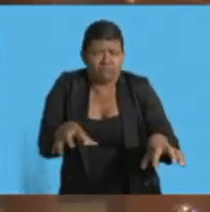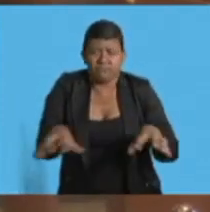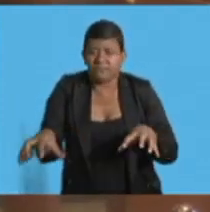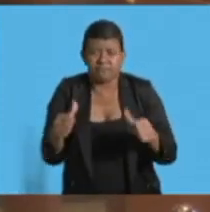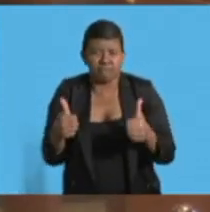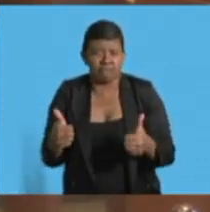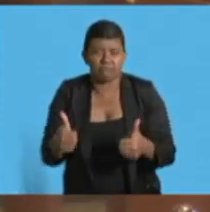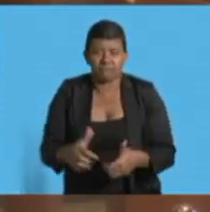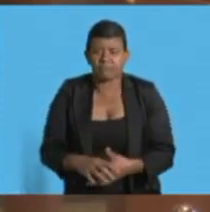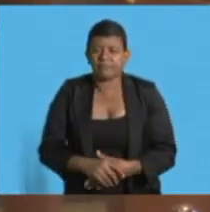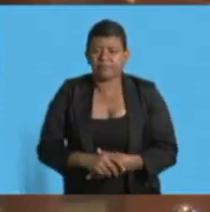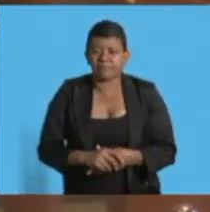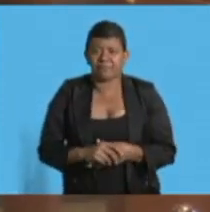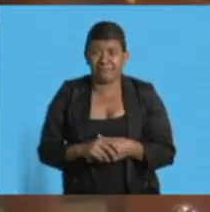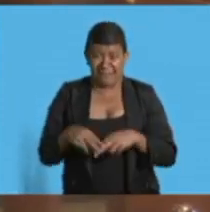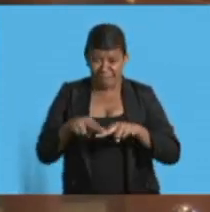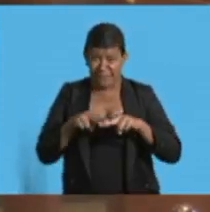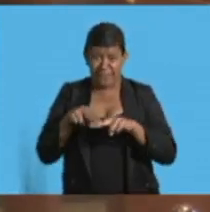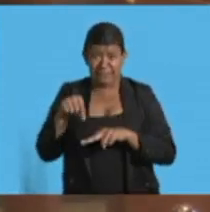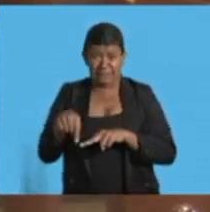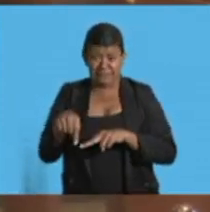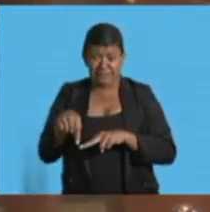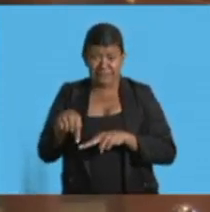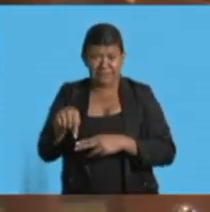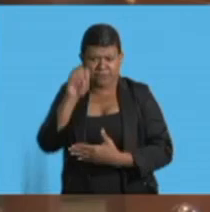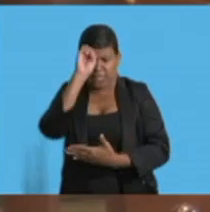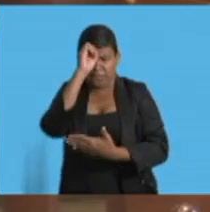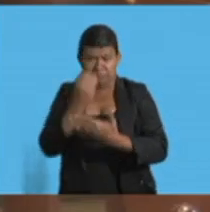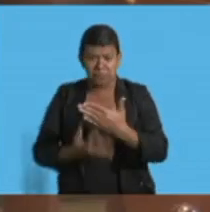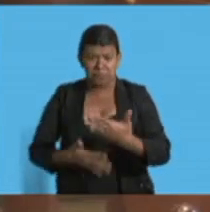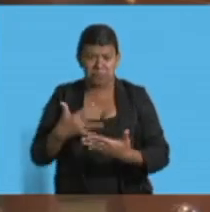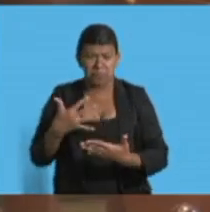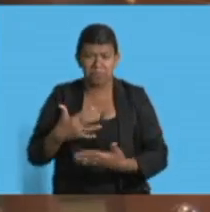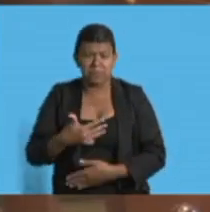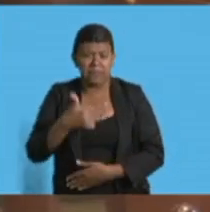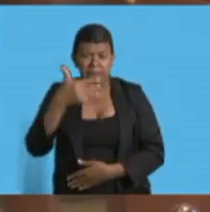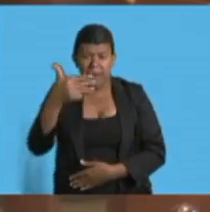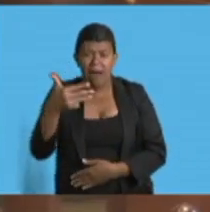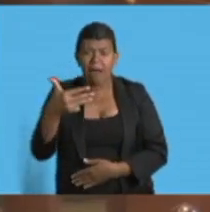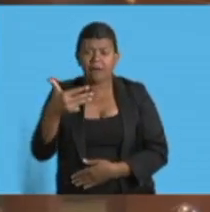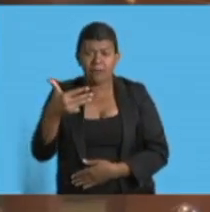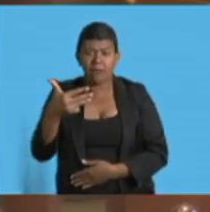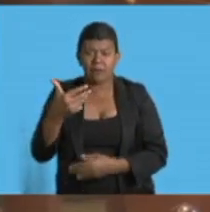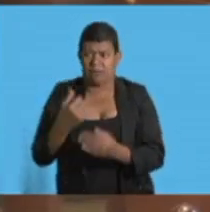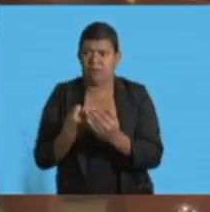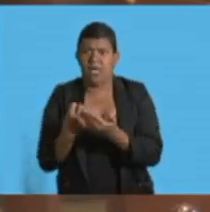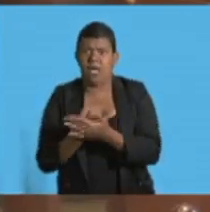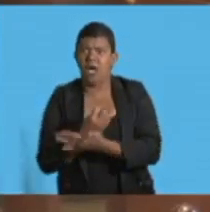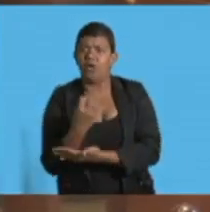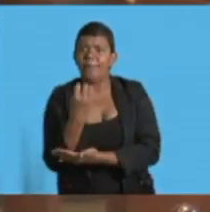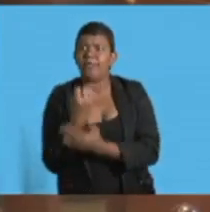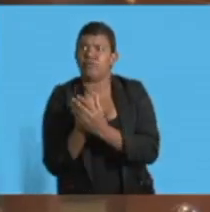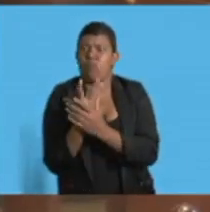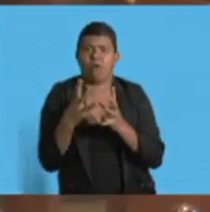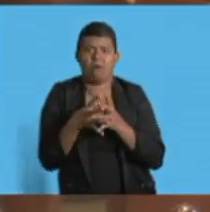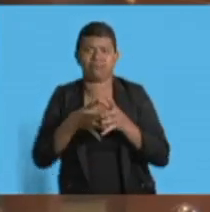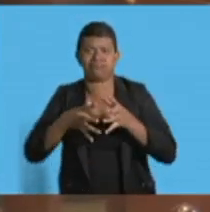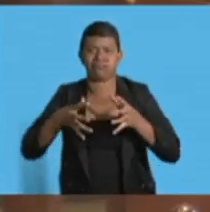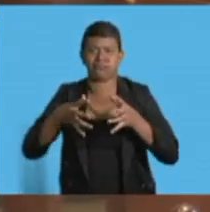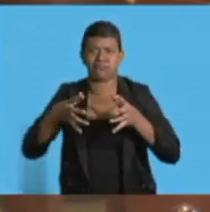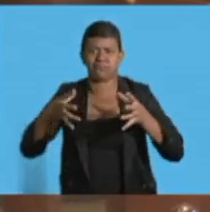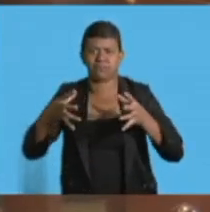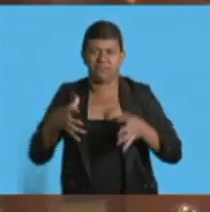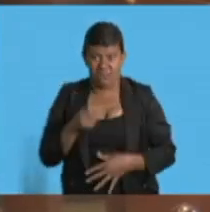experienced 9 consecutive years of economic growth, and this is the end result of commitment,